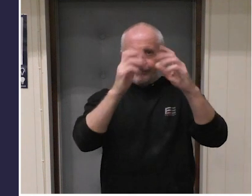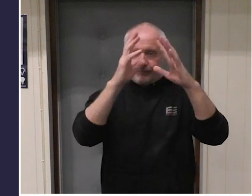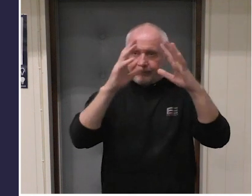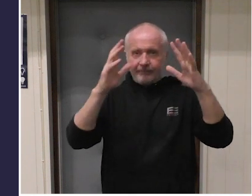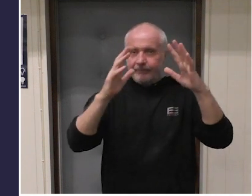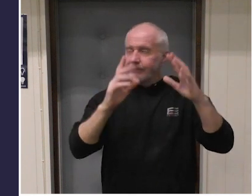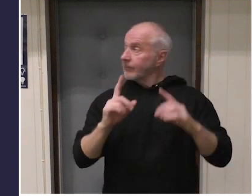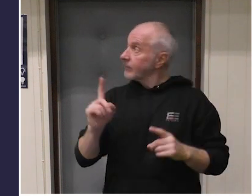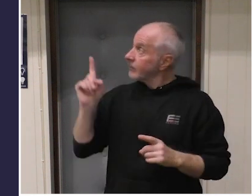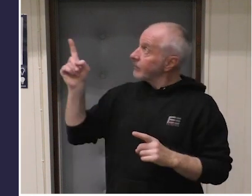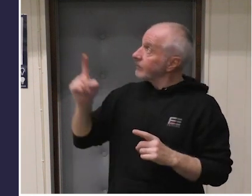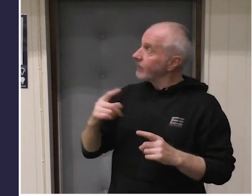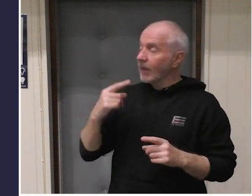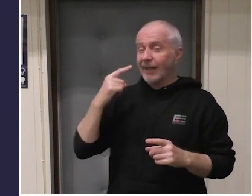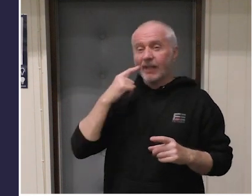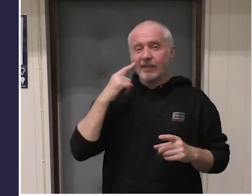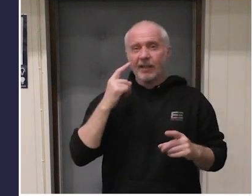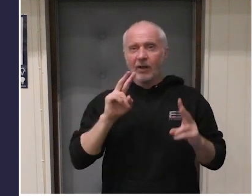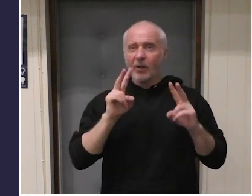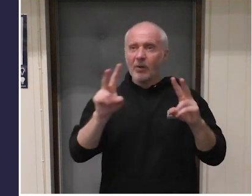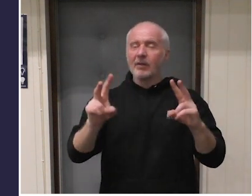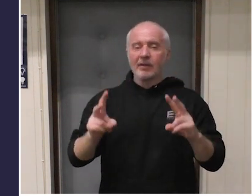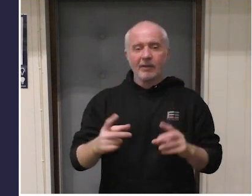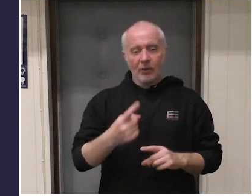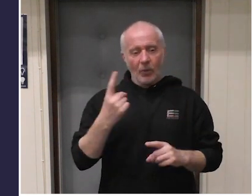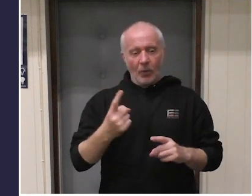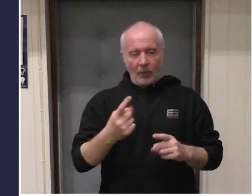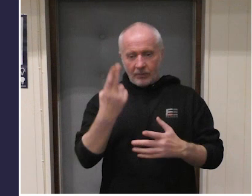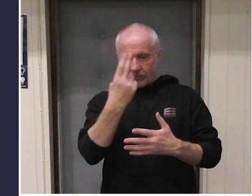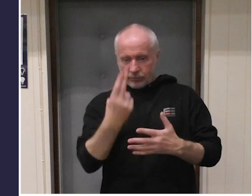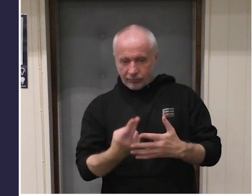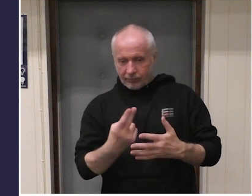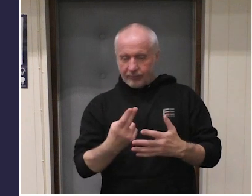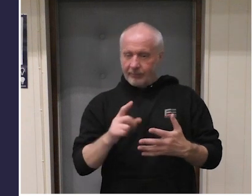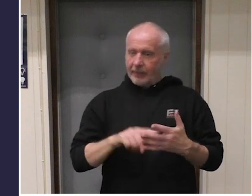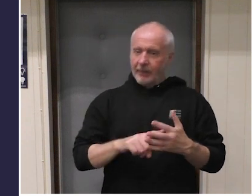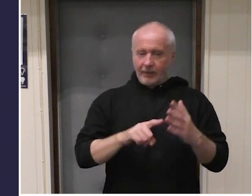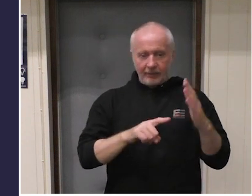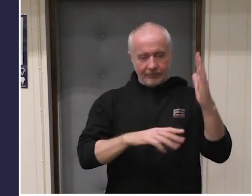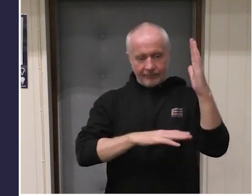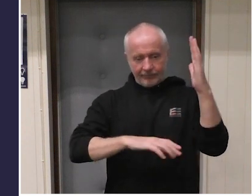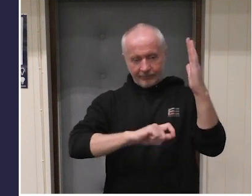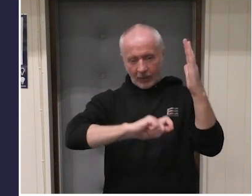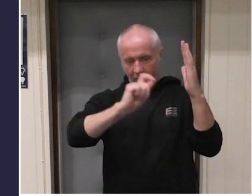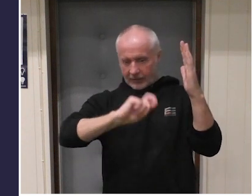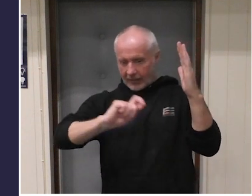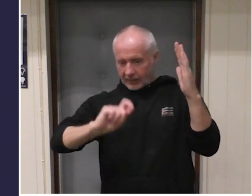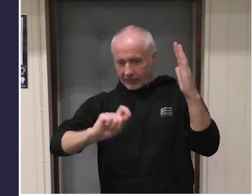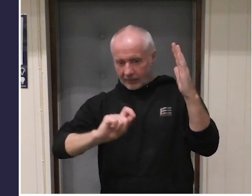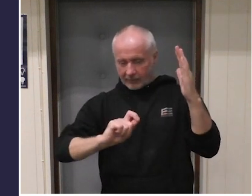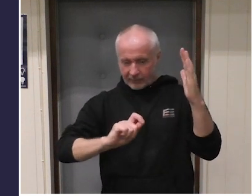very easy to think, oh, they must have been designed by the architect to begin with.